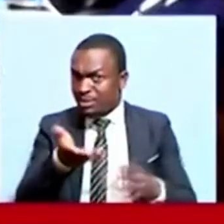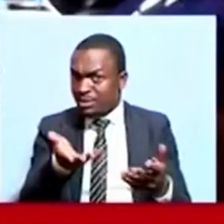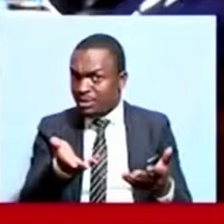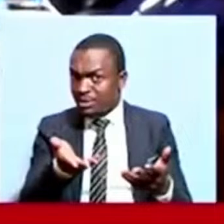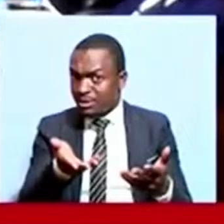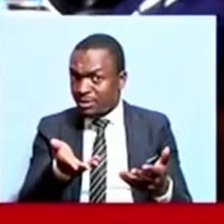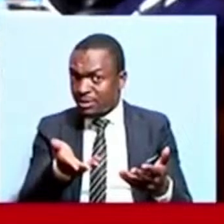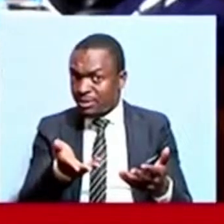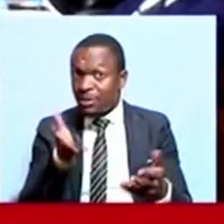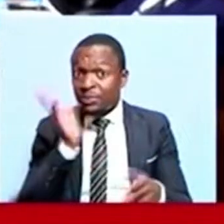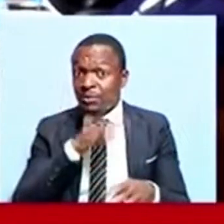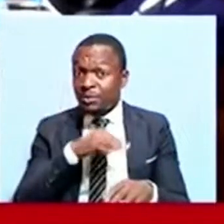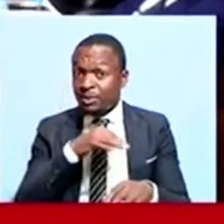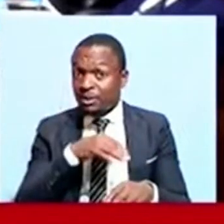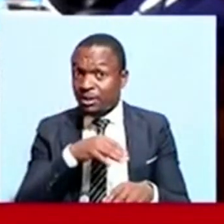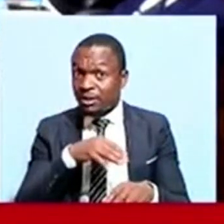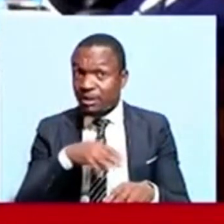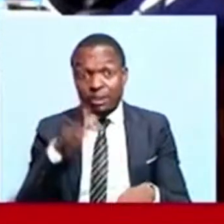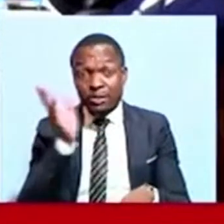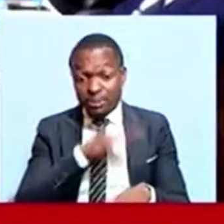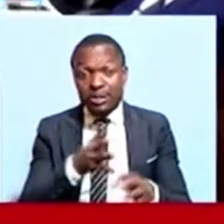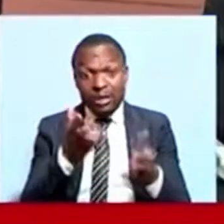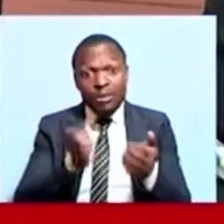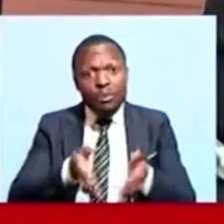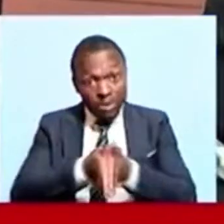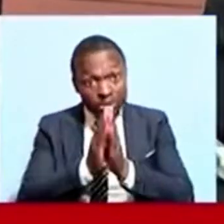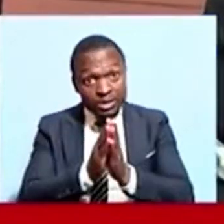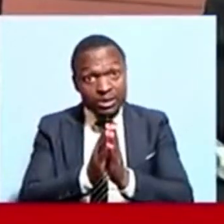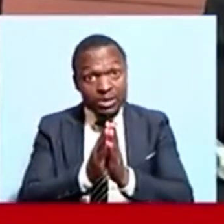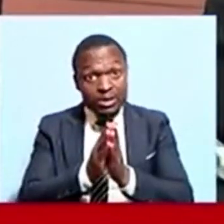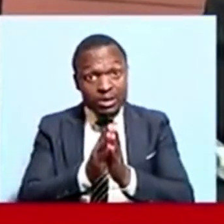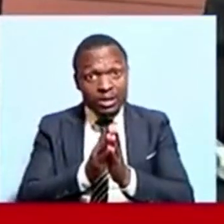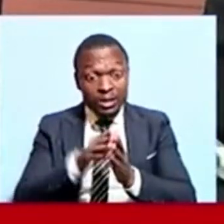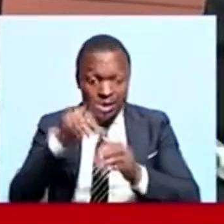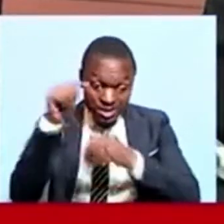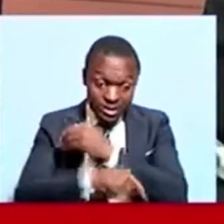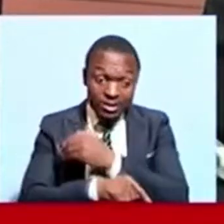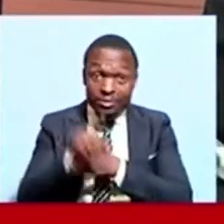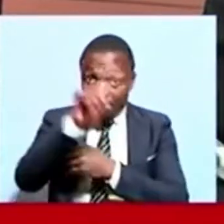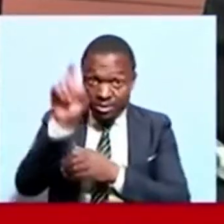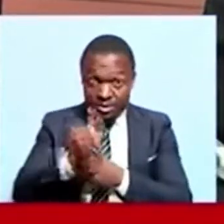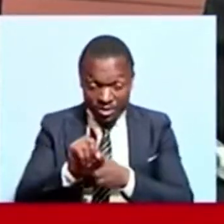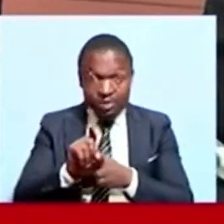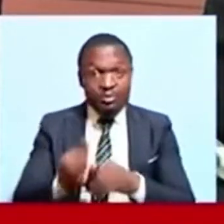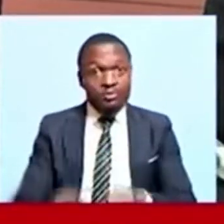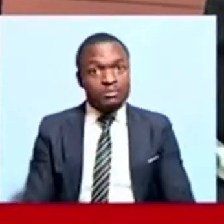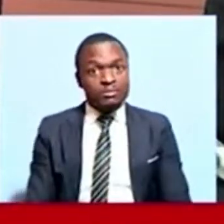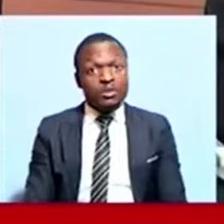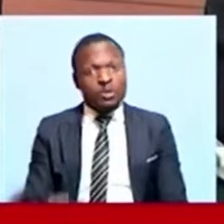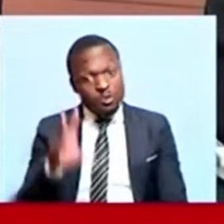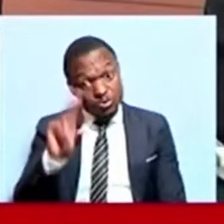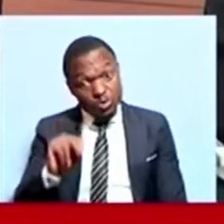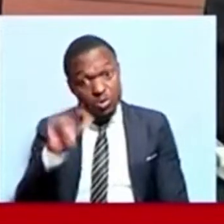Are you done with the question? Yes, I want to ask a further question after, because my question is, I think, no or yes.